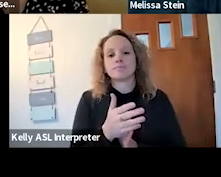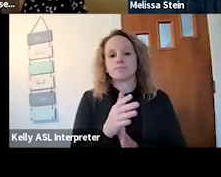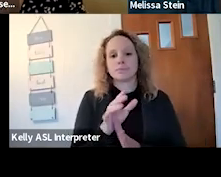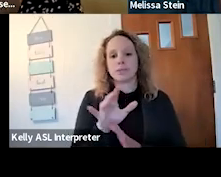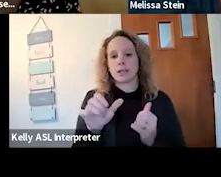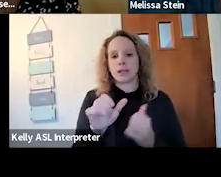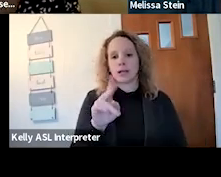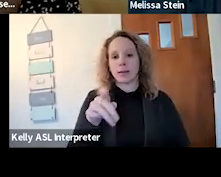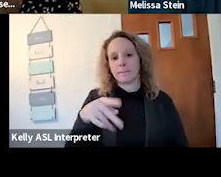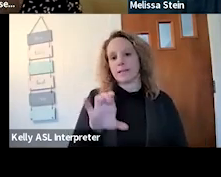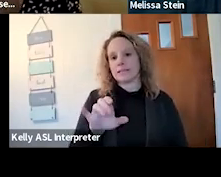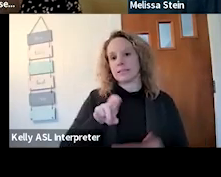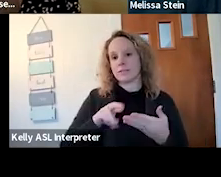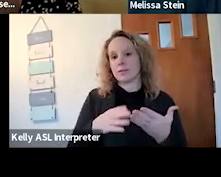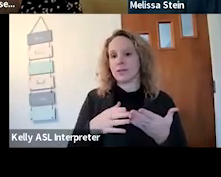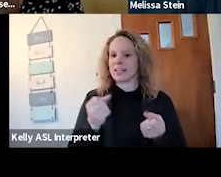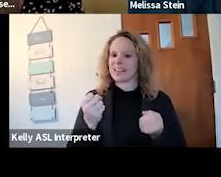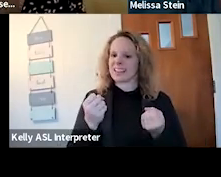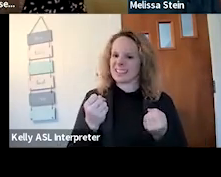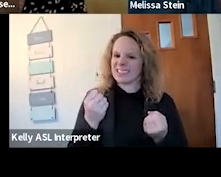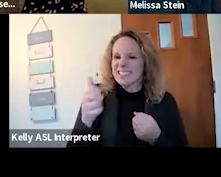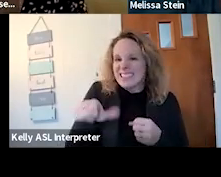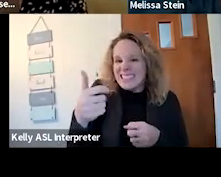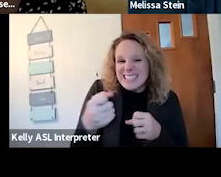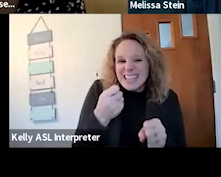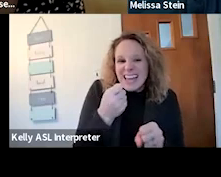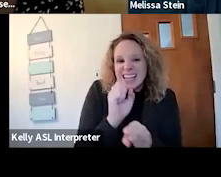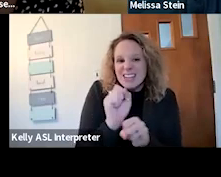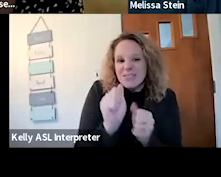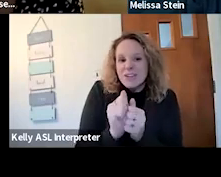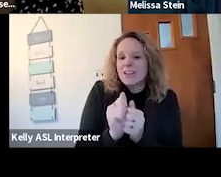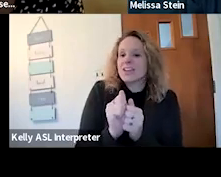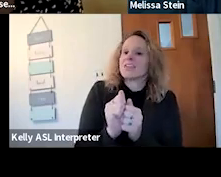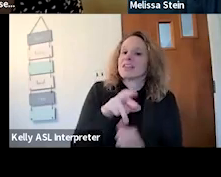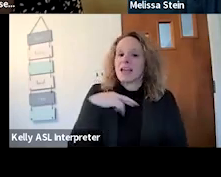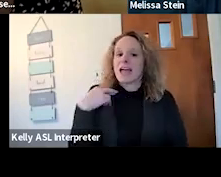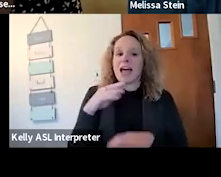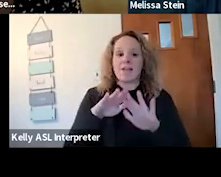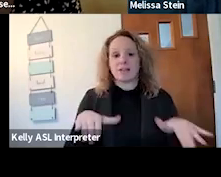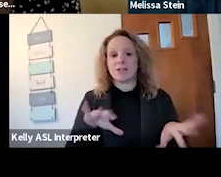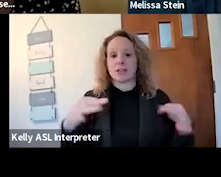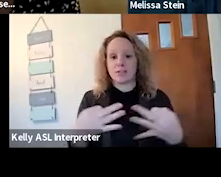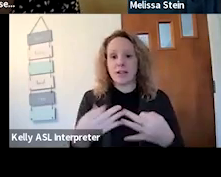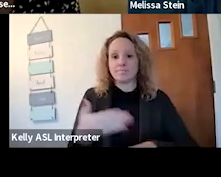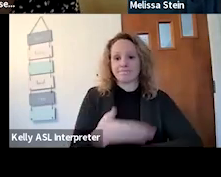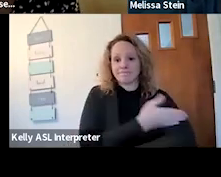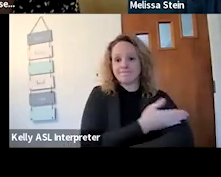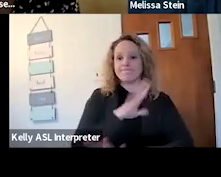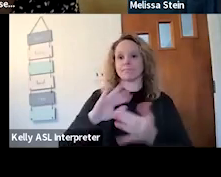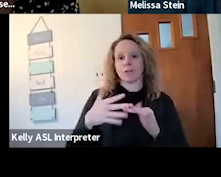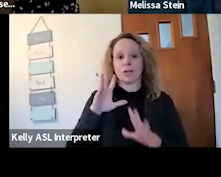NPC Research, and she has spent the last 10 years working with at-risk children and families to strengthen community involvement and